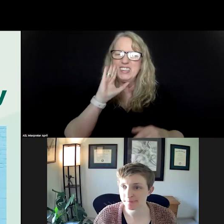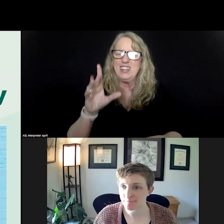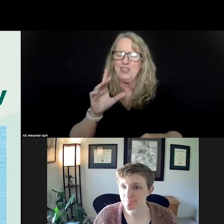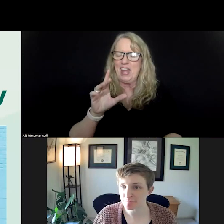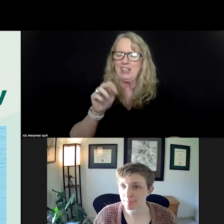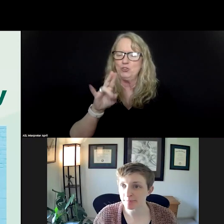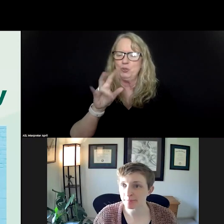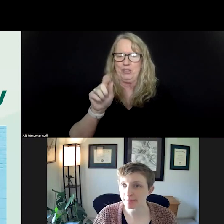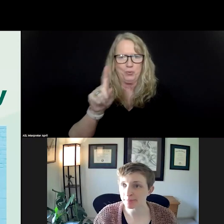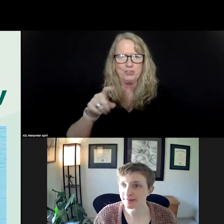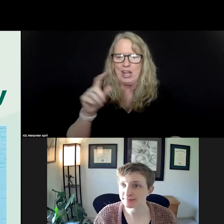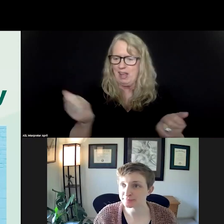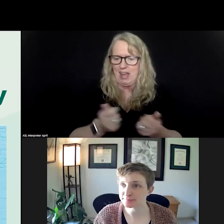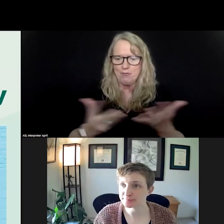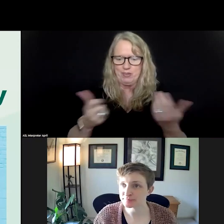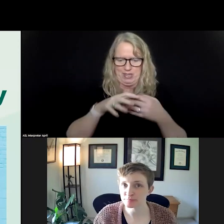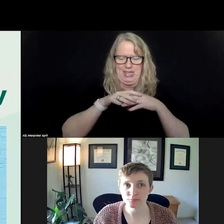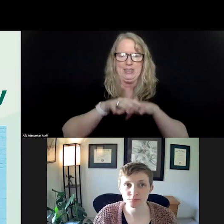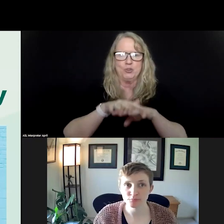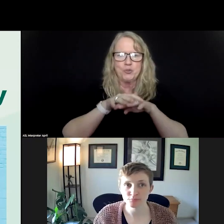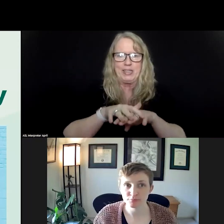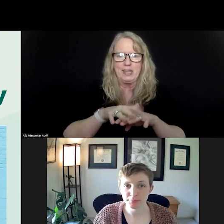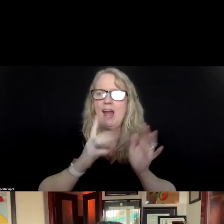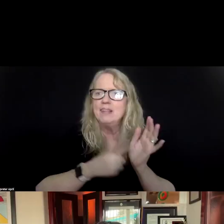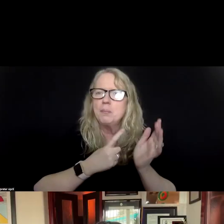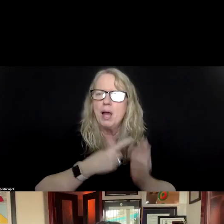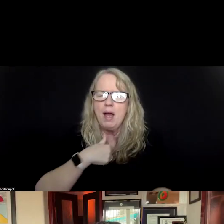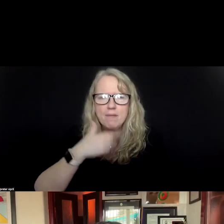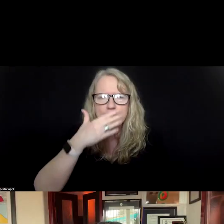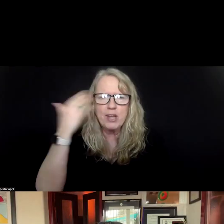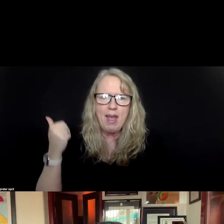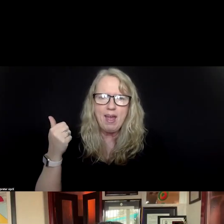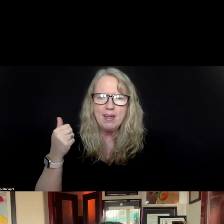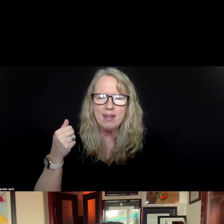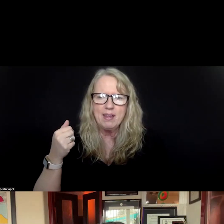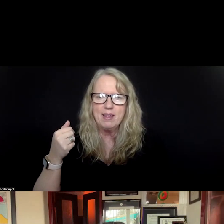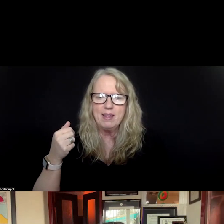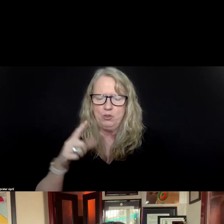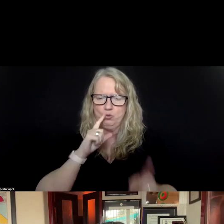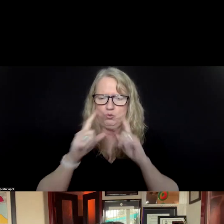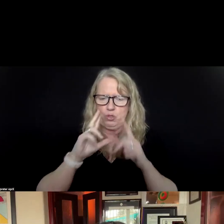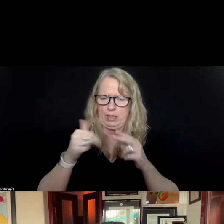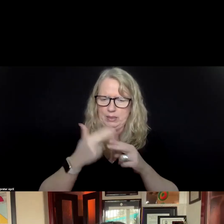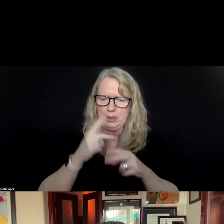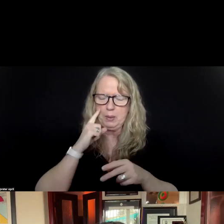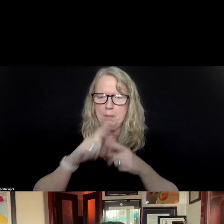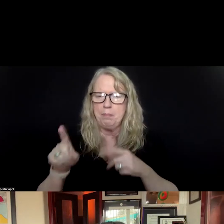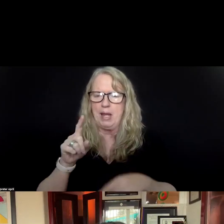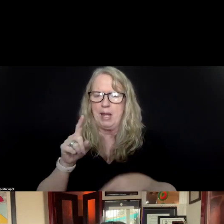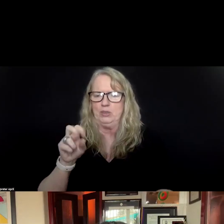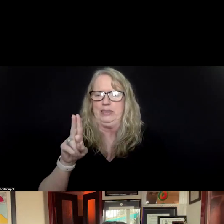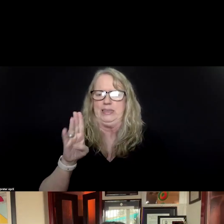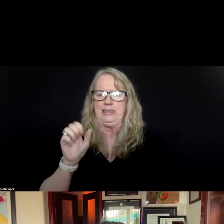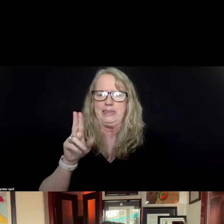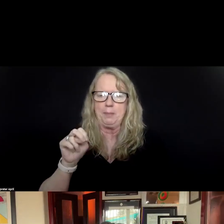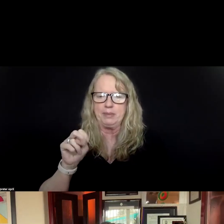me, because we do everything integrated. And I sometimes forget to talk about substance use because in my mind, we